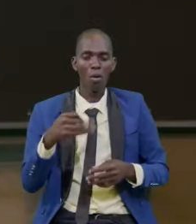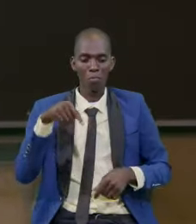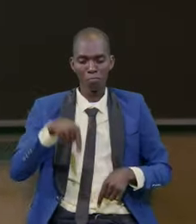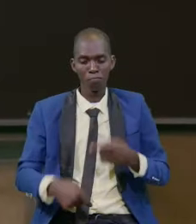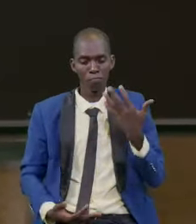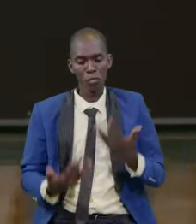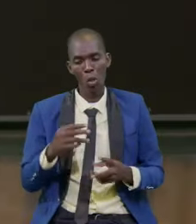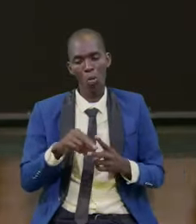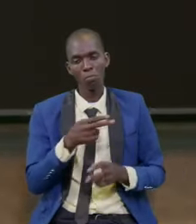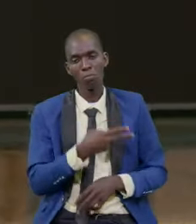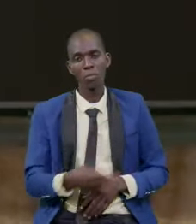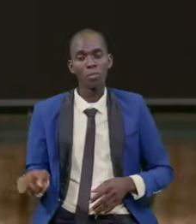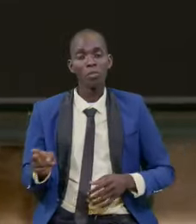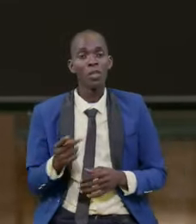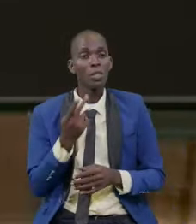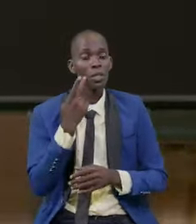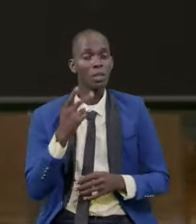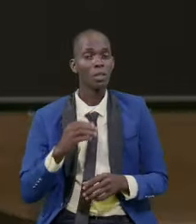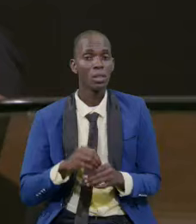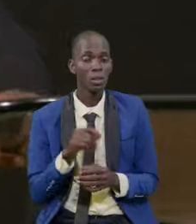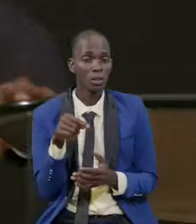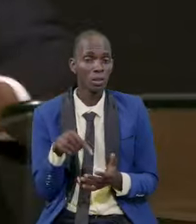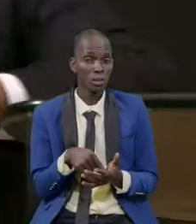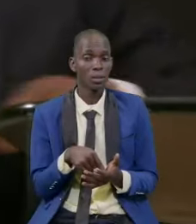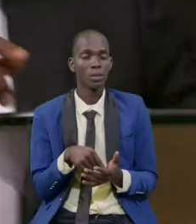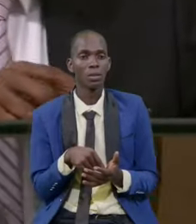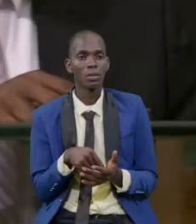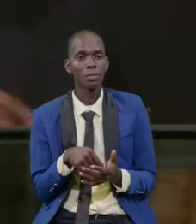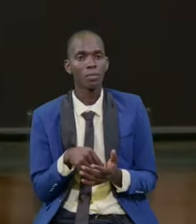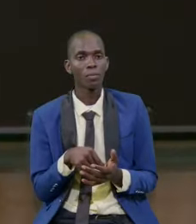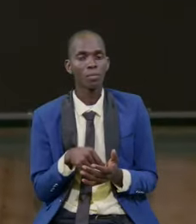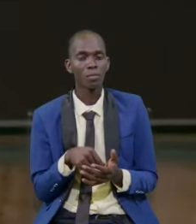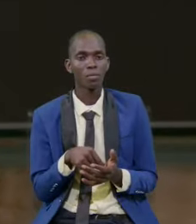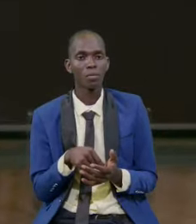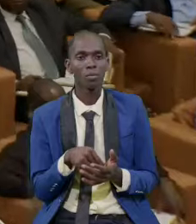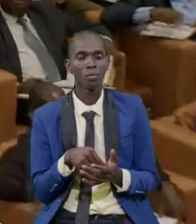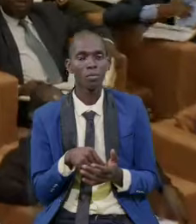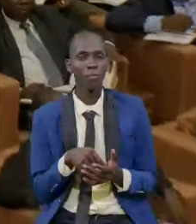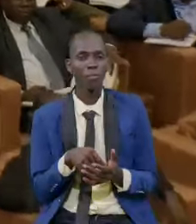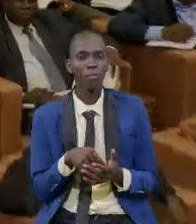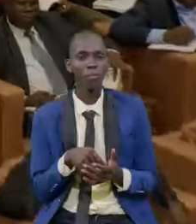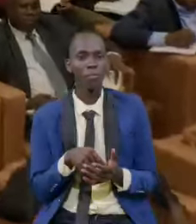hell. In this section, we're looking at the